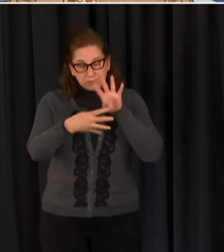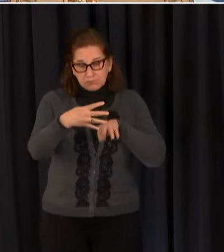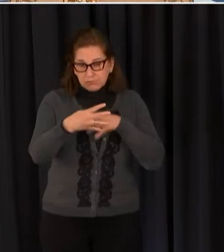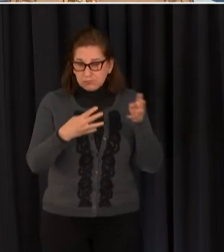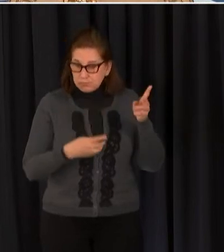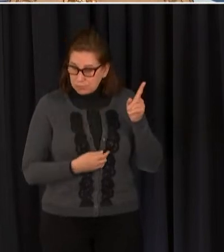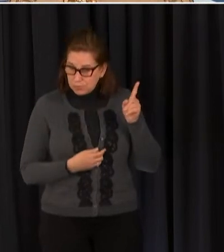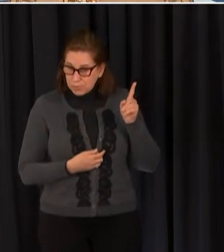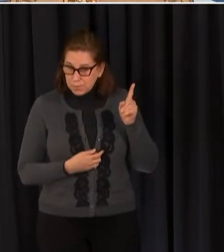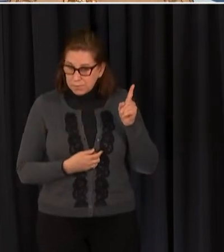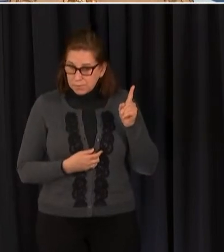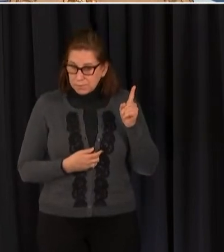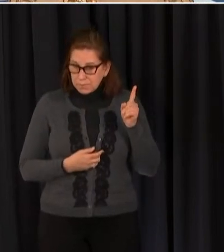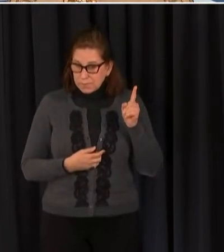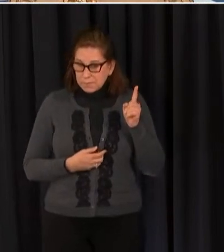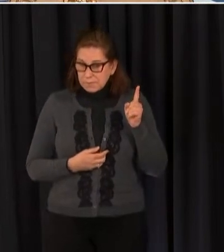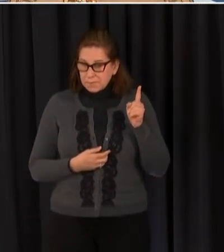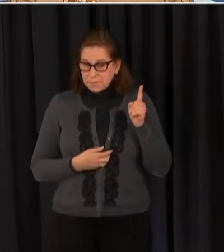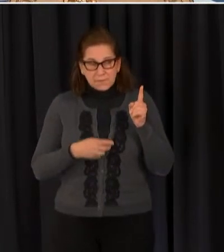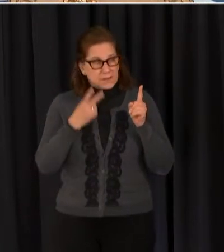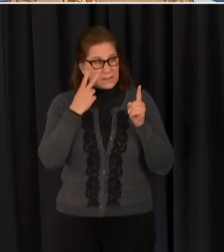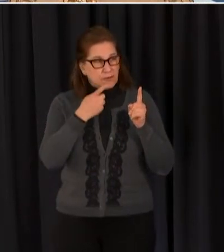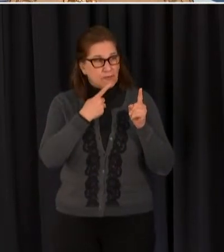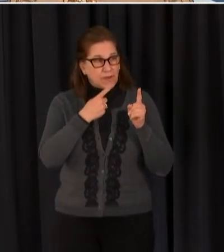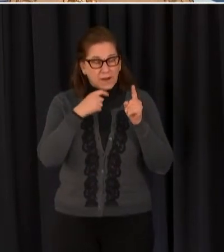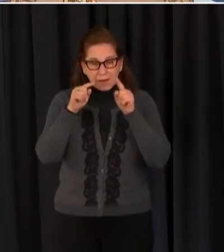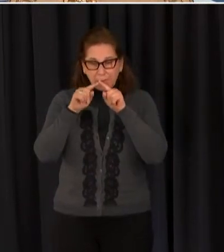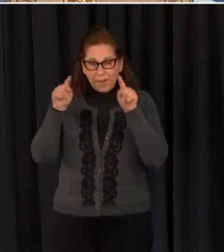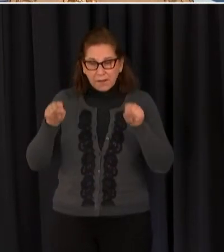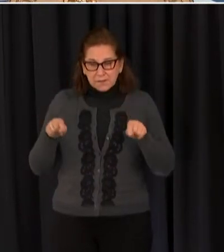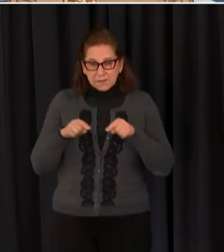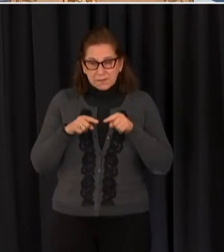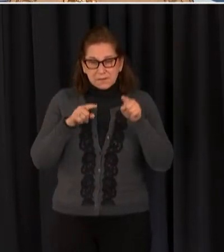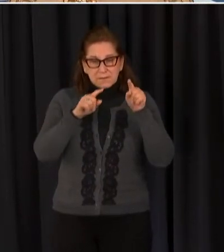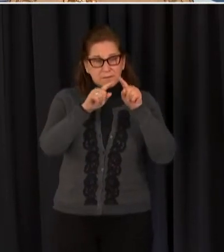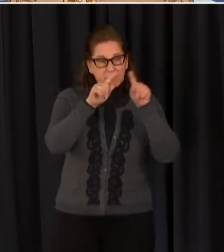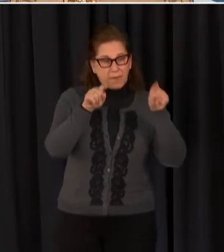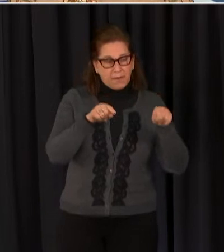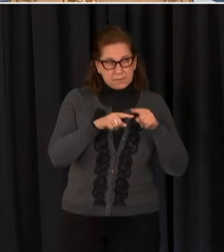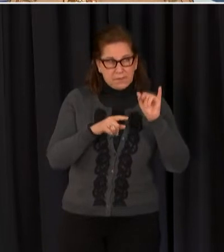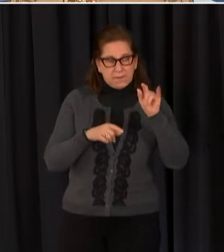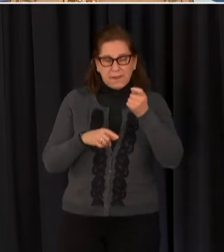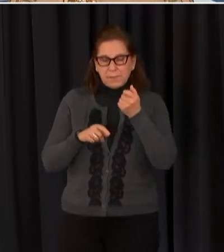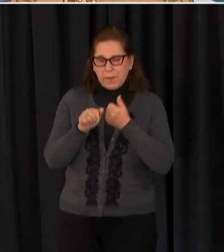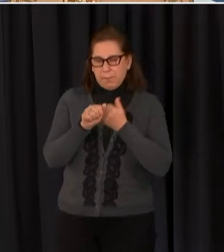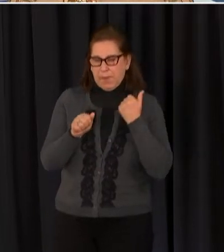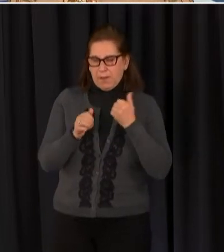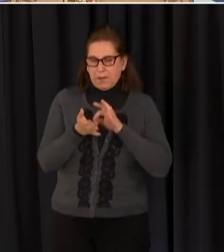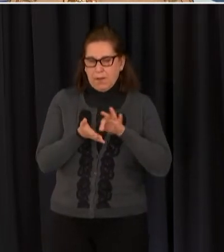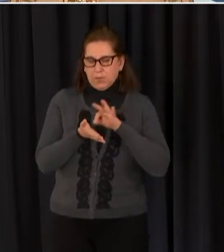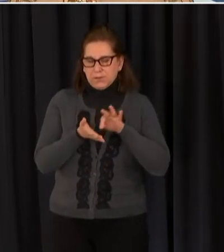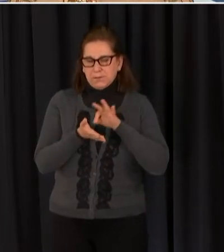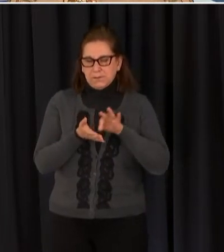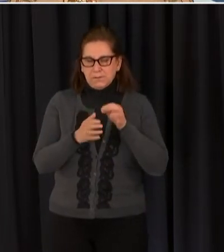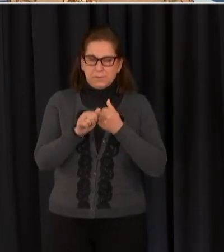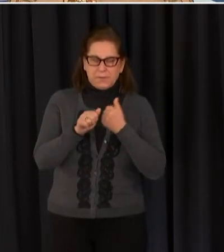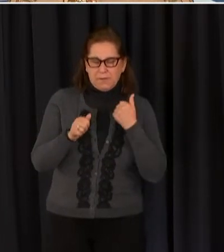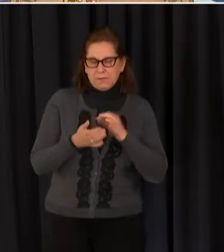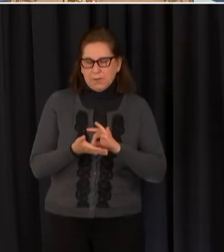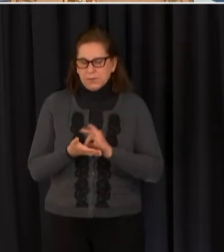to. We have an additional number there in red. I think that's also reflective of the backlog, the mean test